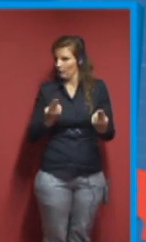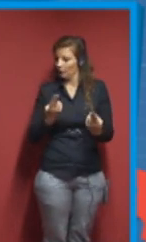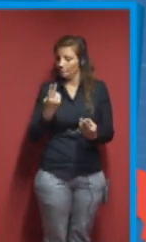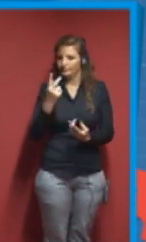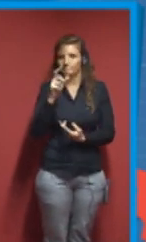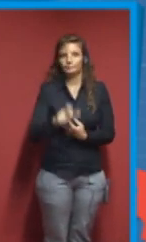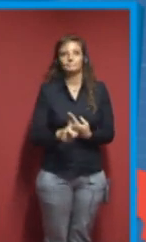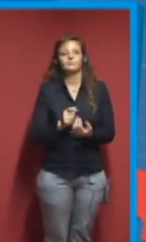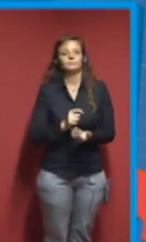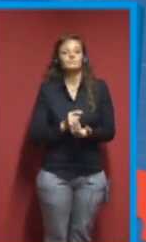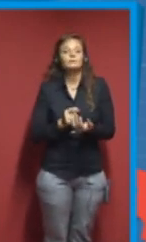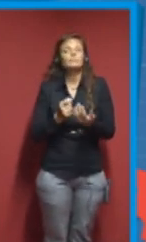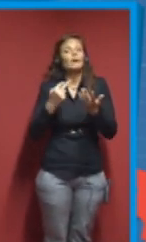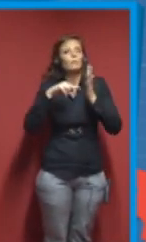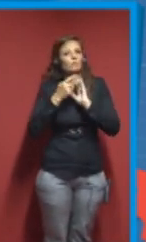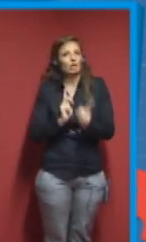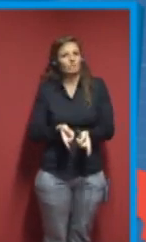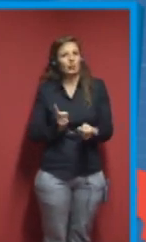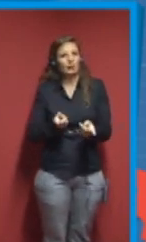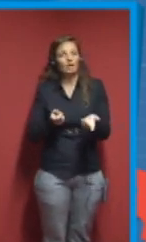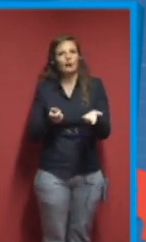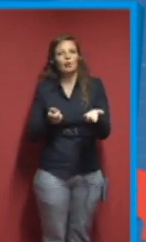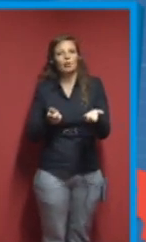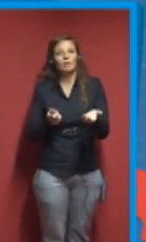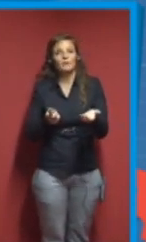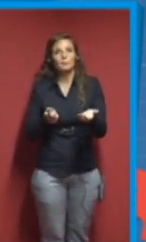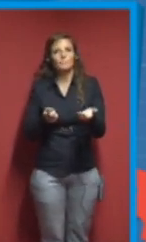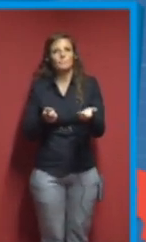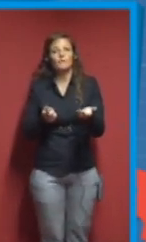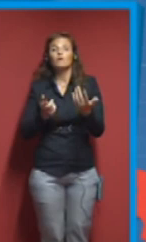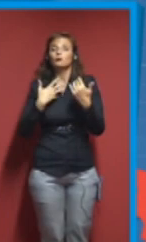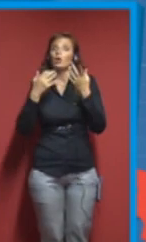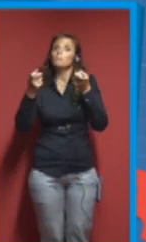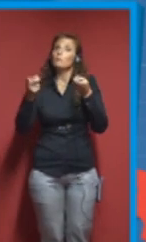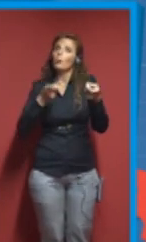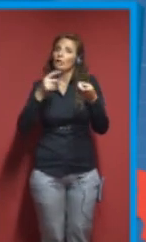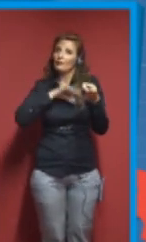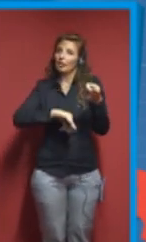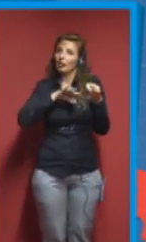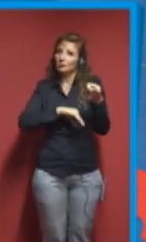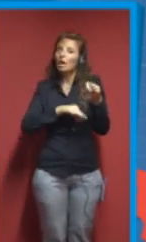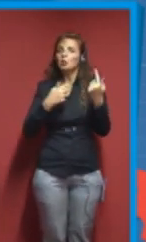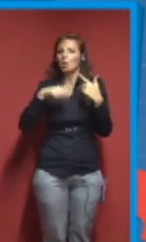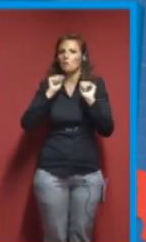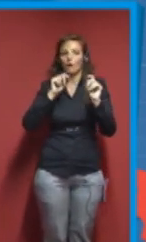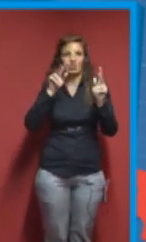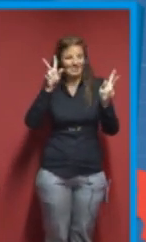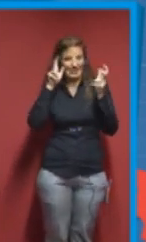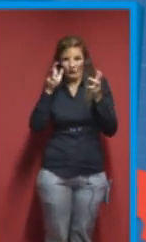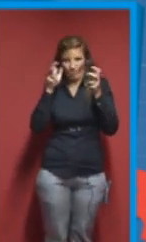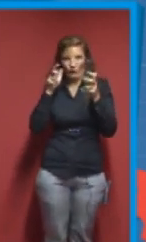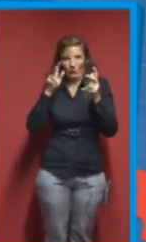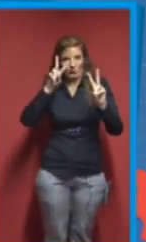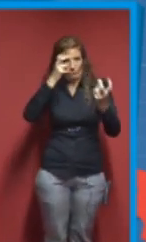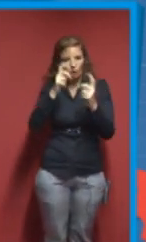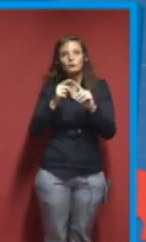that, as I said, we're in very exciting times. We can sense everything about the world. We can bring huge amounts of computation to bear. And